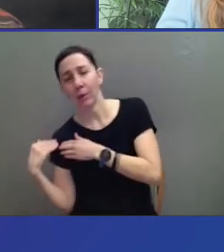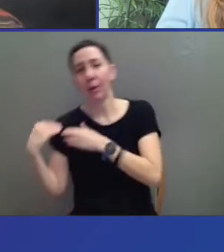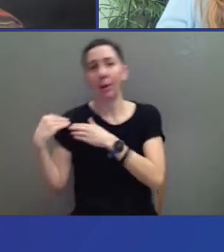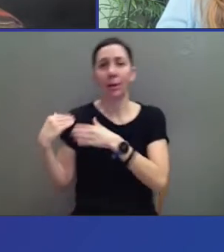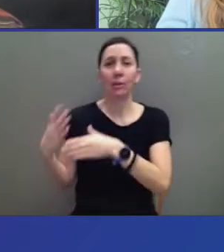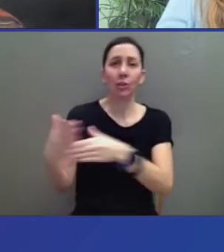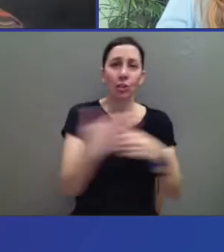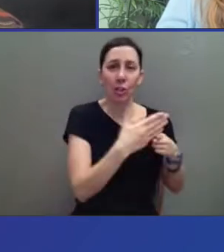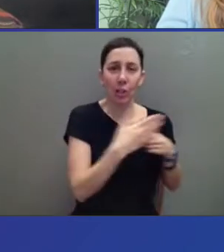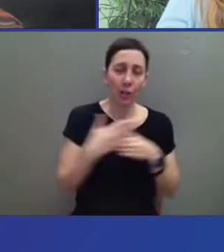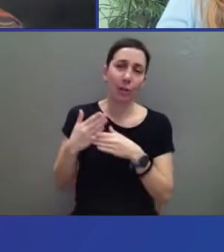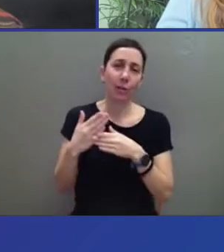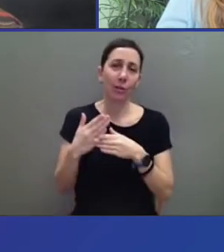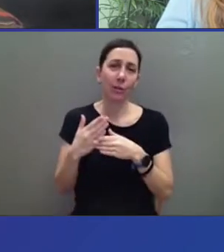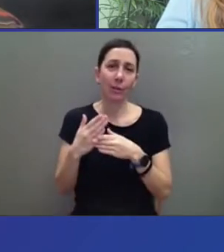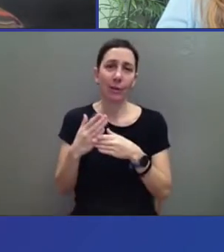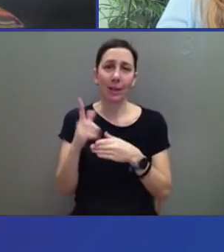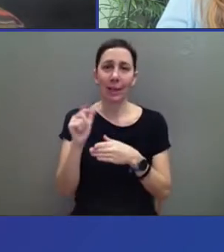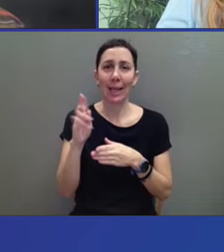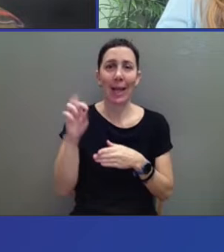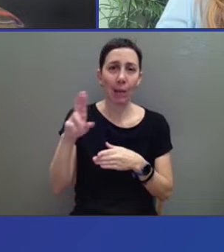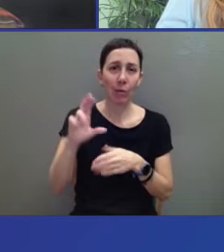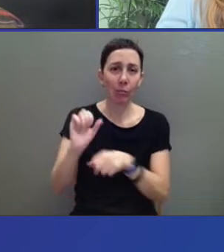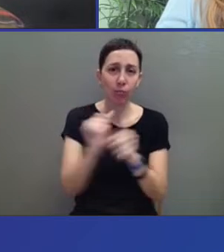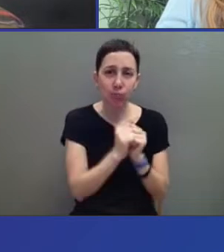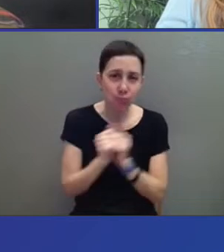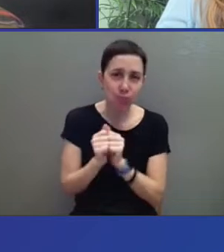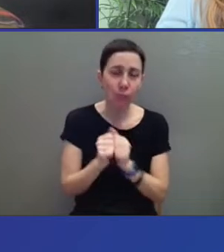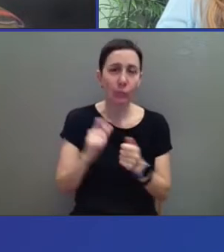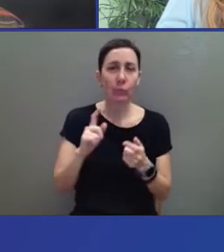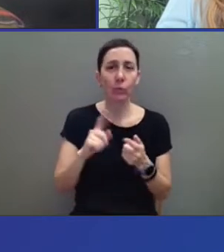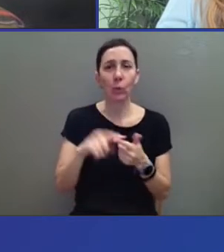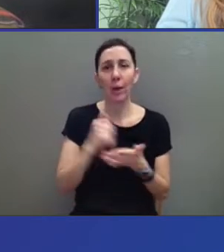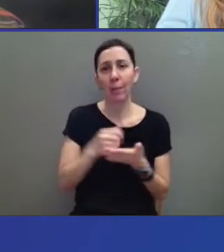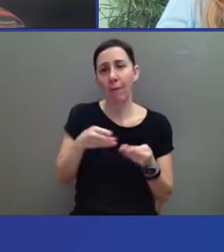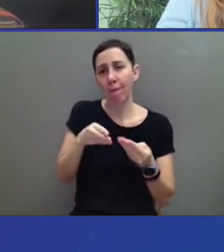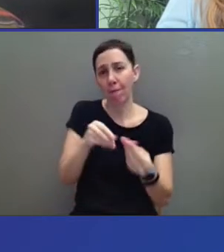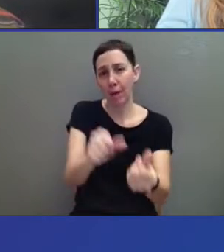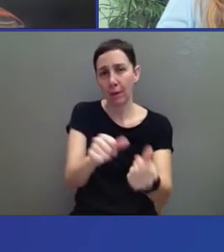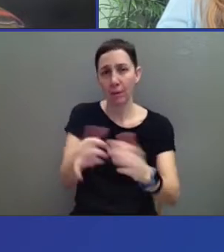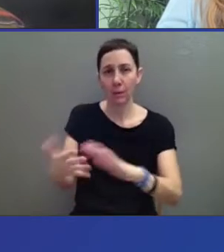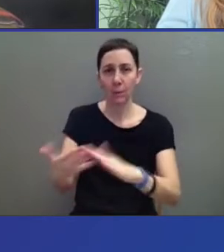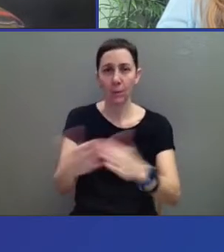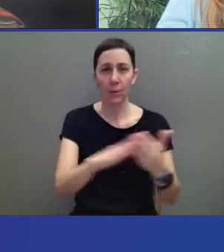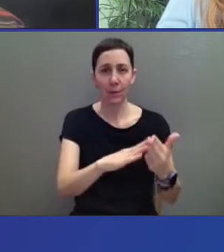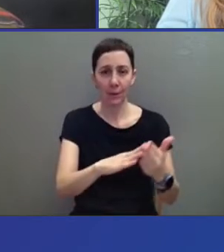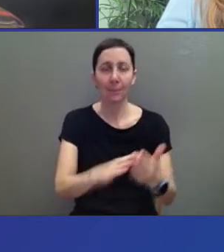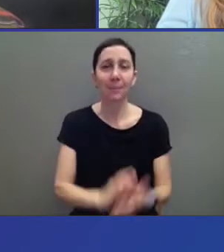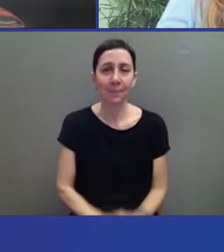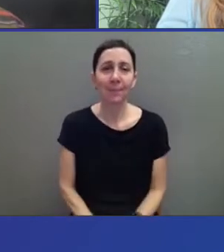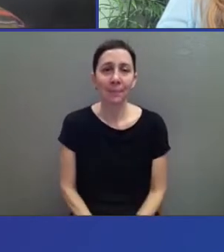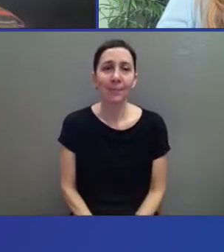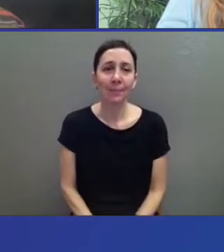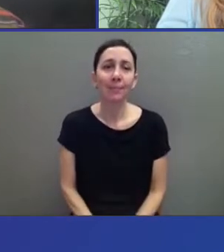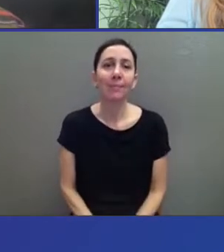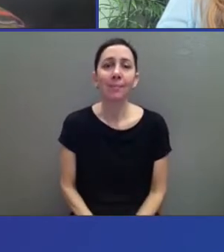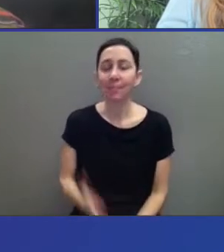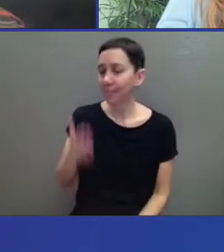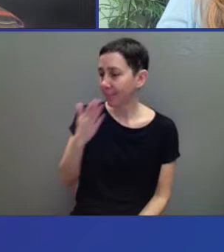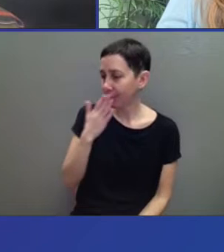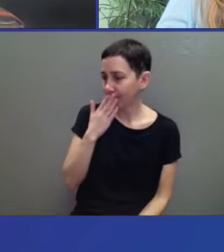labor that goes into funding for our community. I'll stop there. Thank